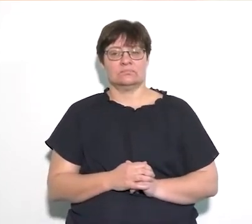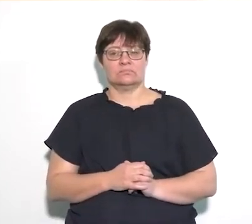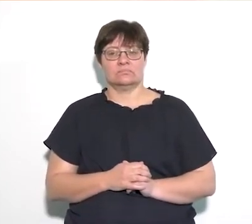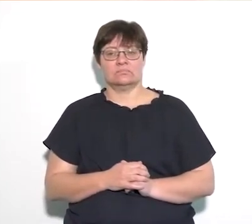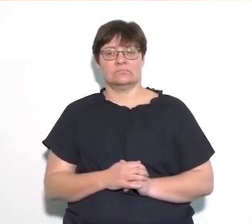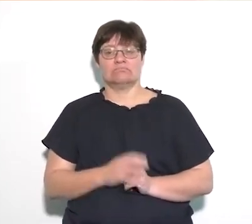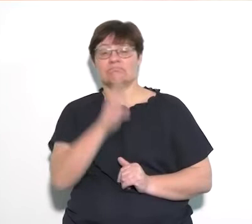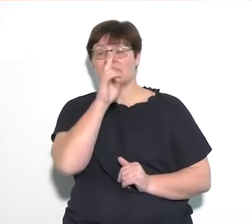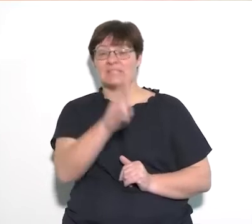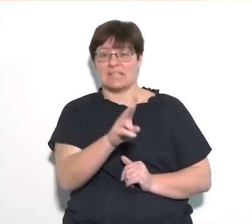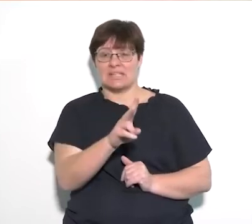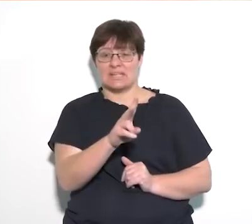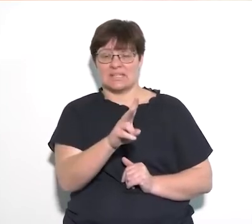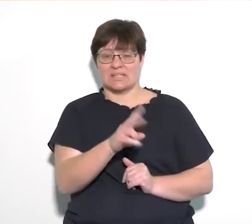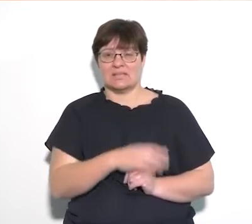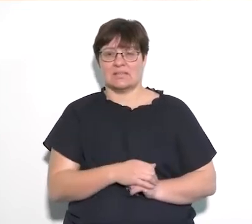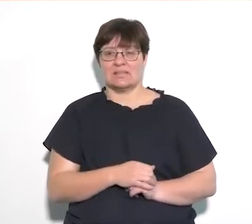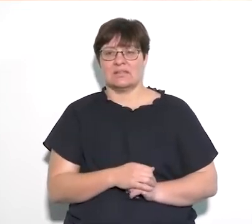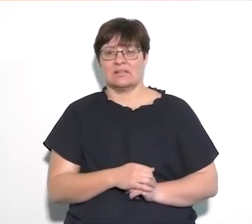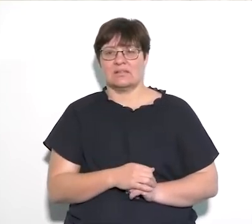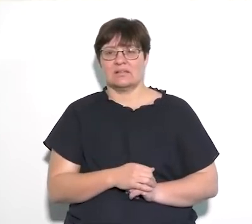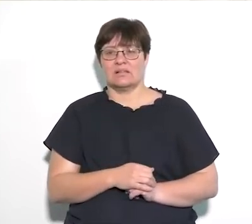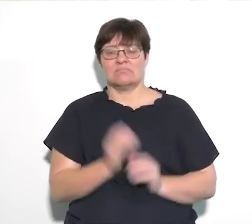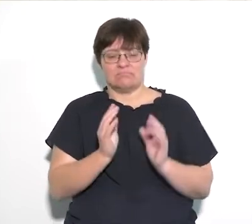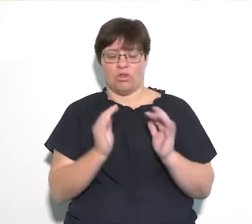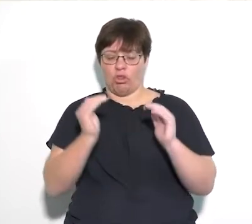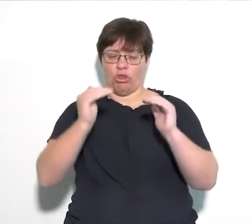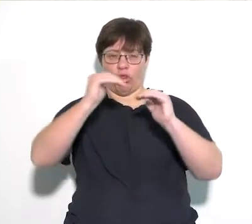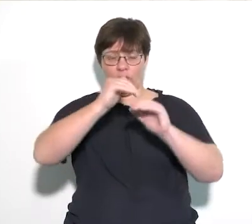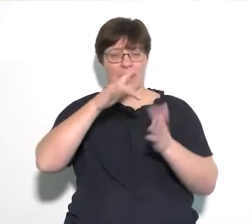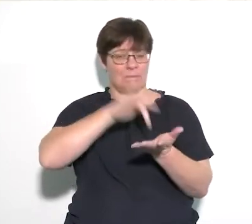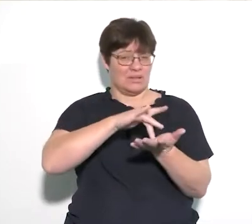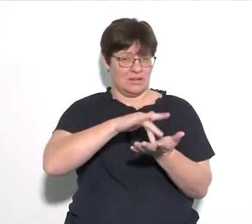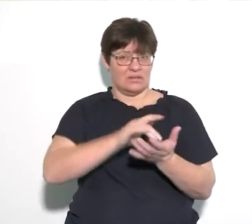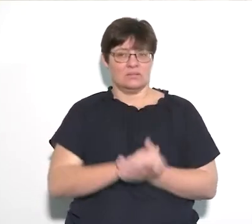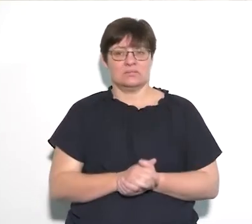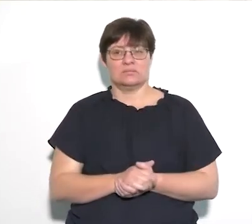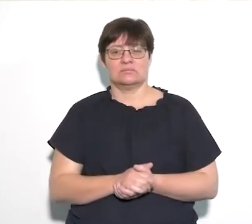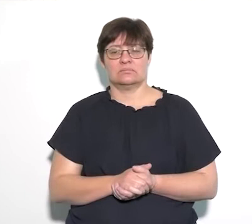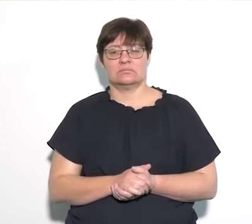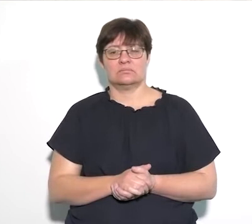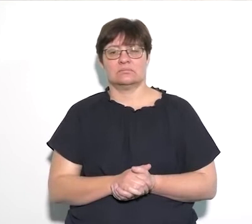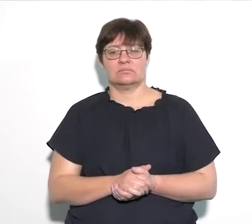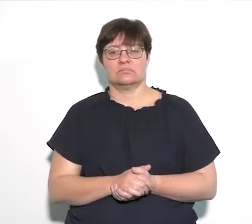And this lid, as you can see, has come away with a ragged edge in the middle.